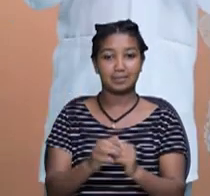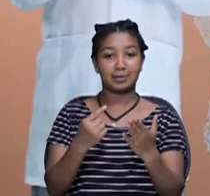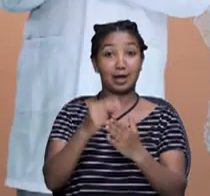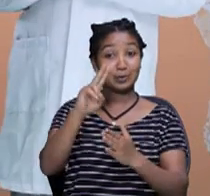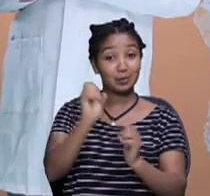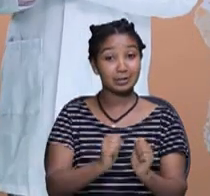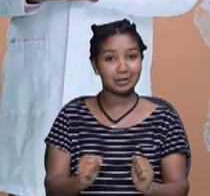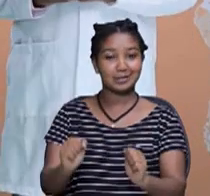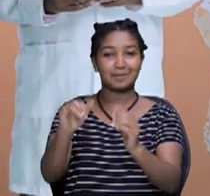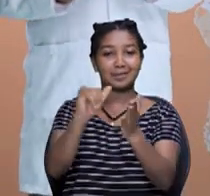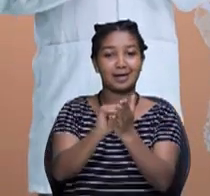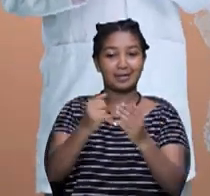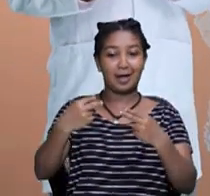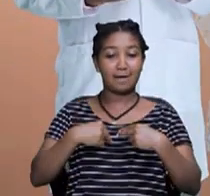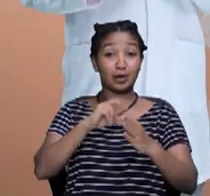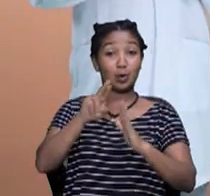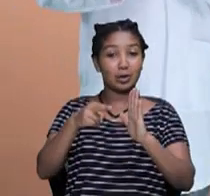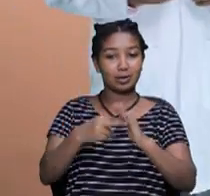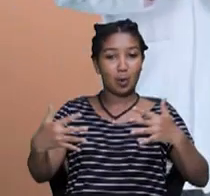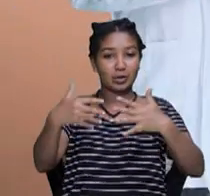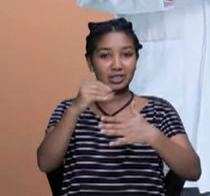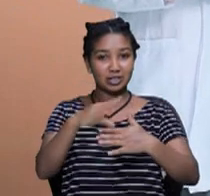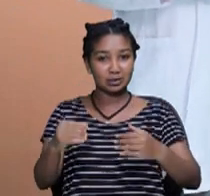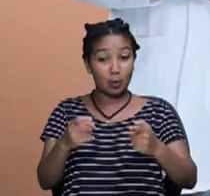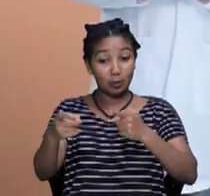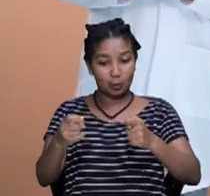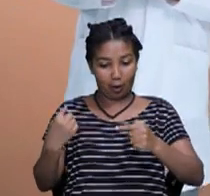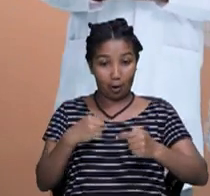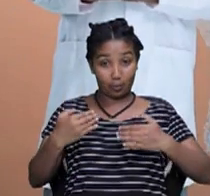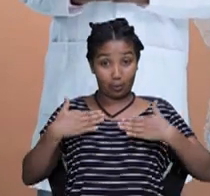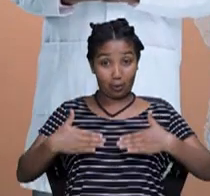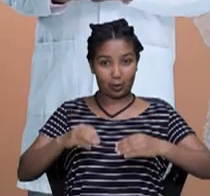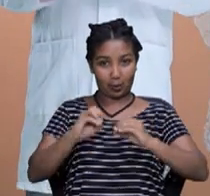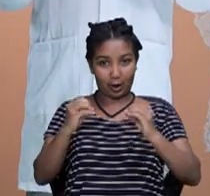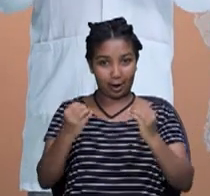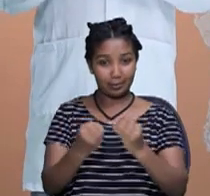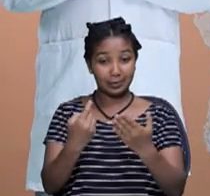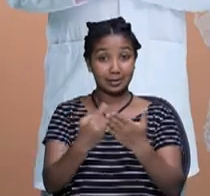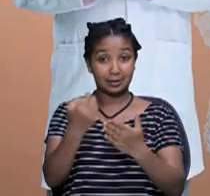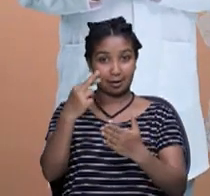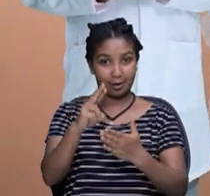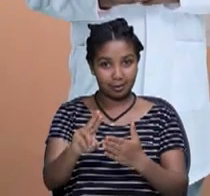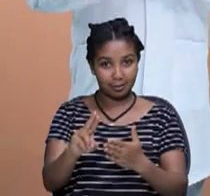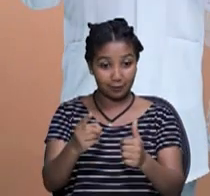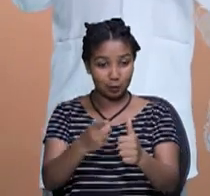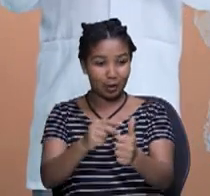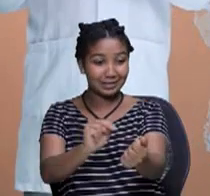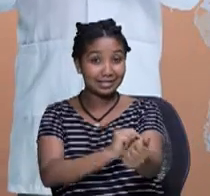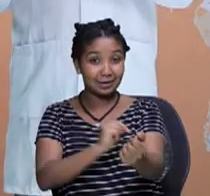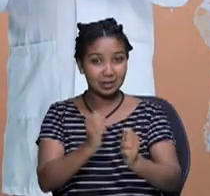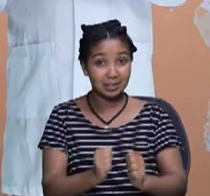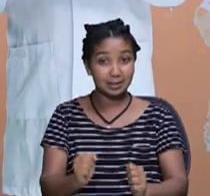There are two systems that have a role in coordination control of our body organ. These are the